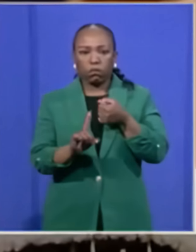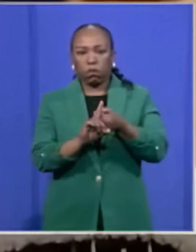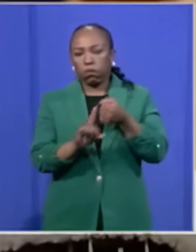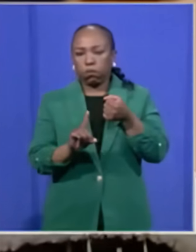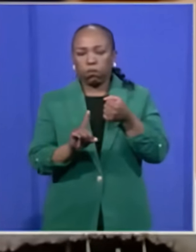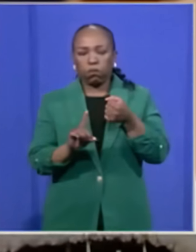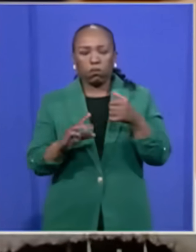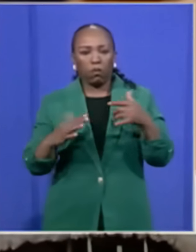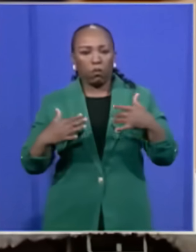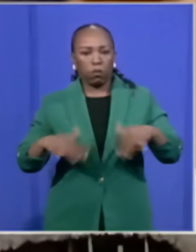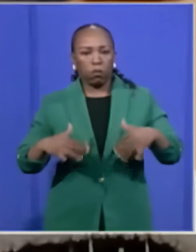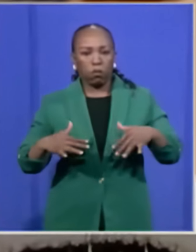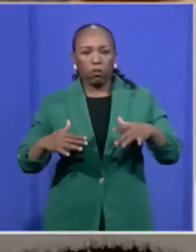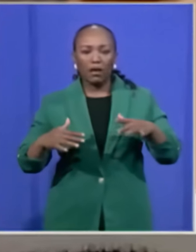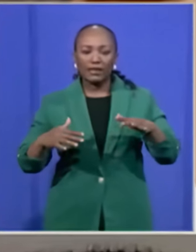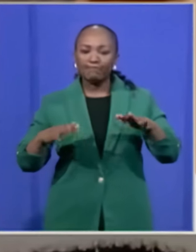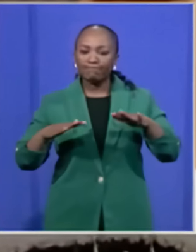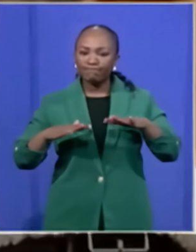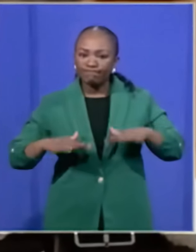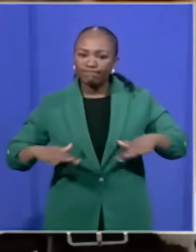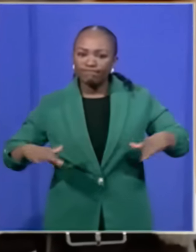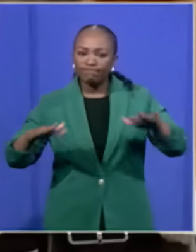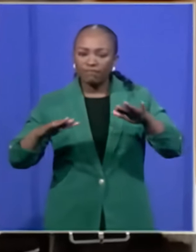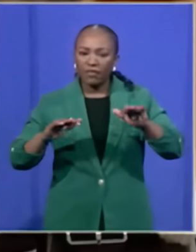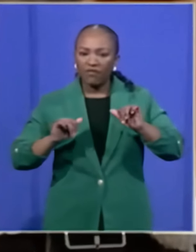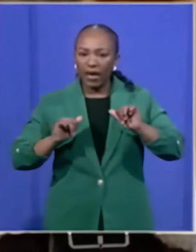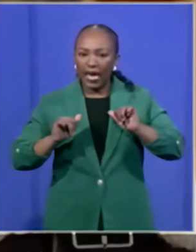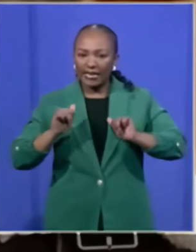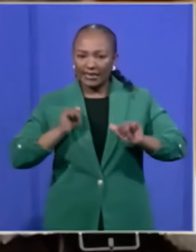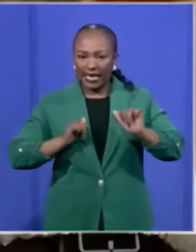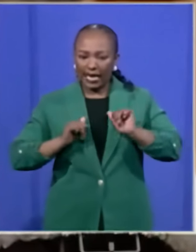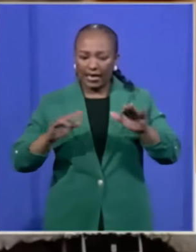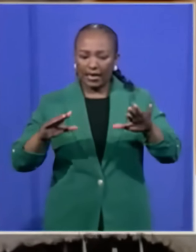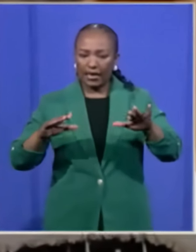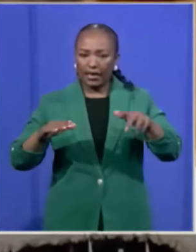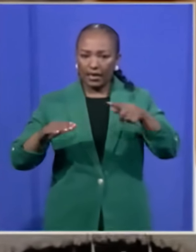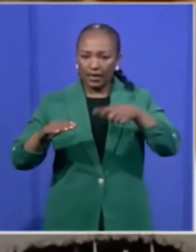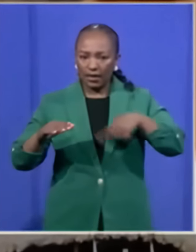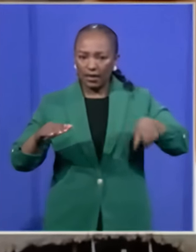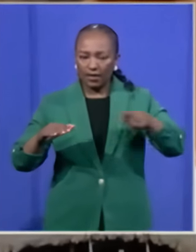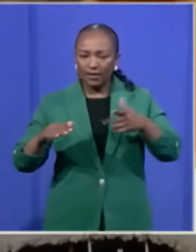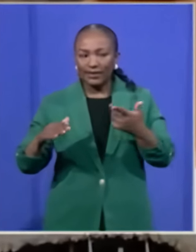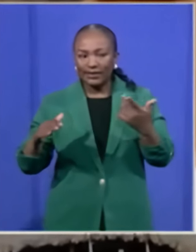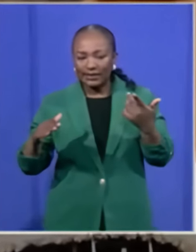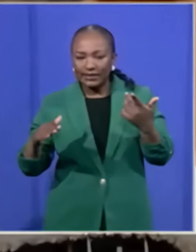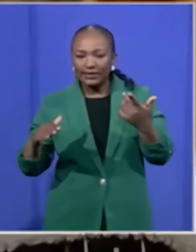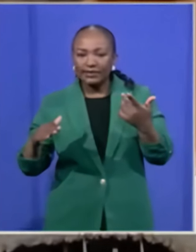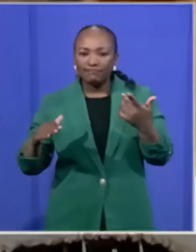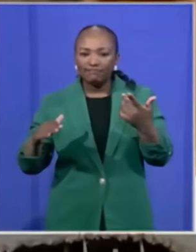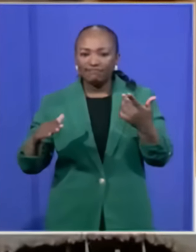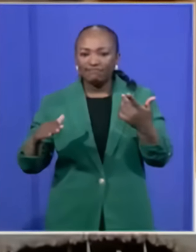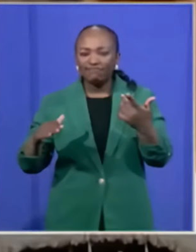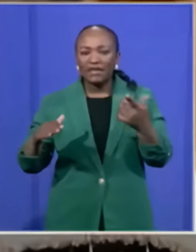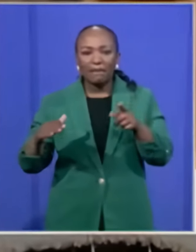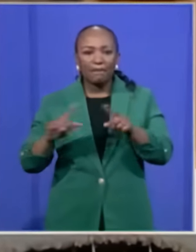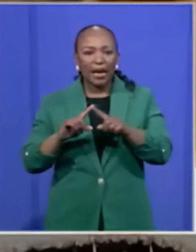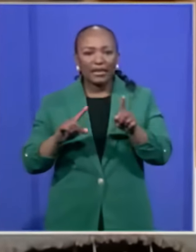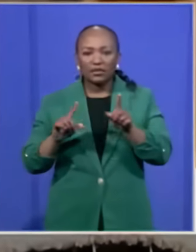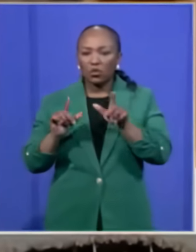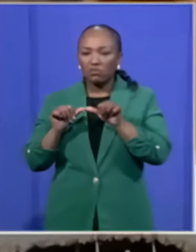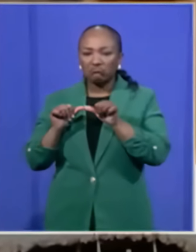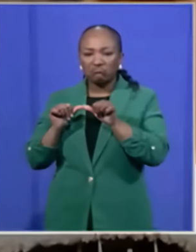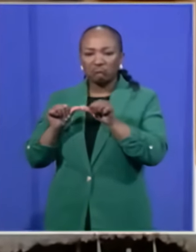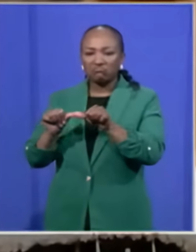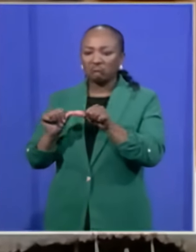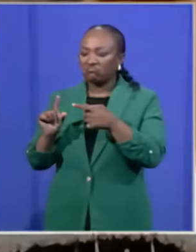the industry itself. Albeit that the industry could not sustain looking after such a